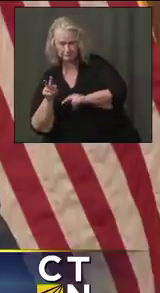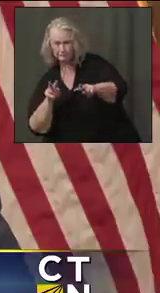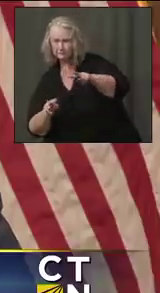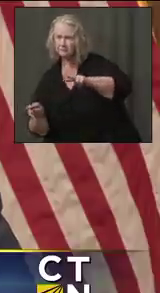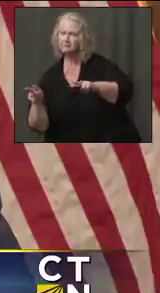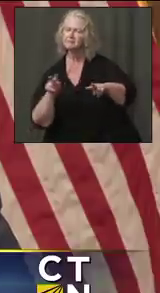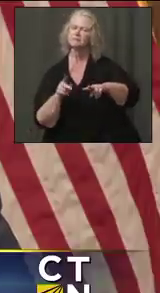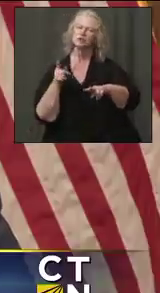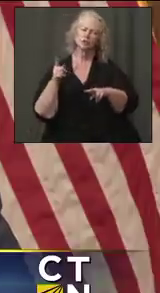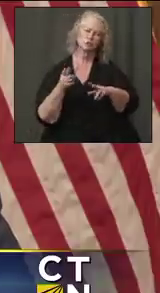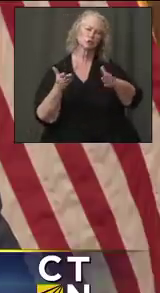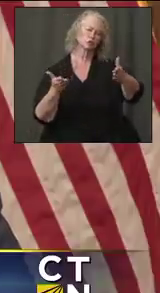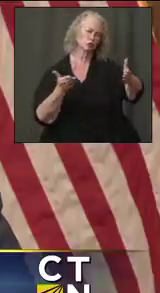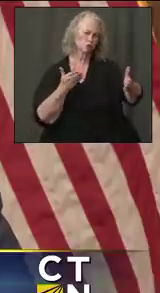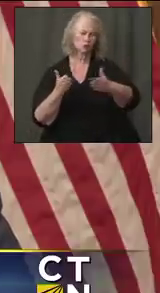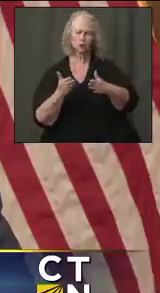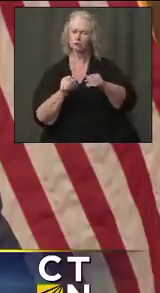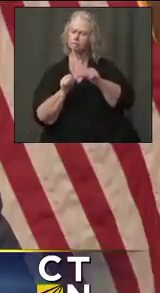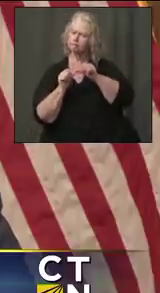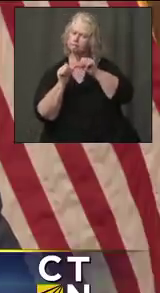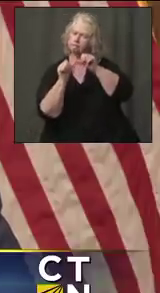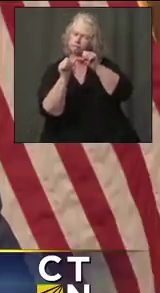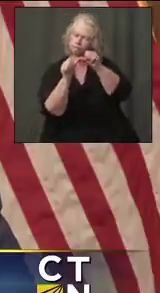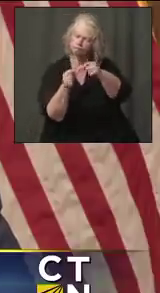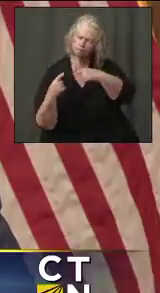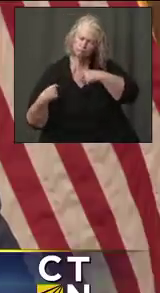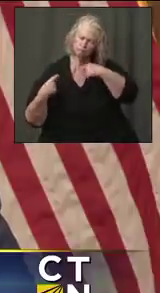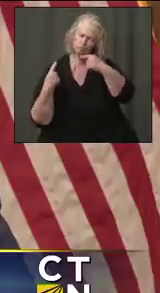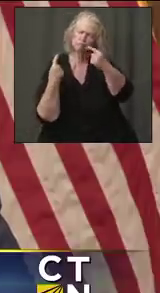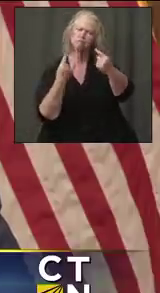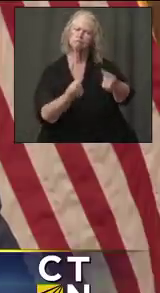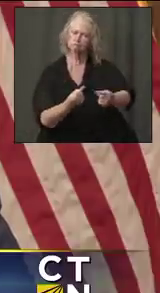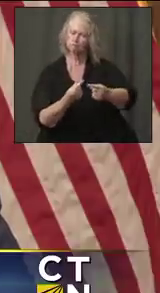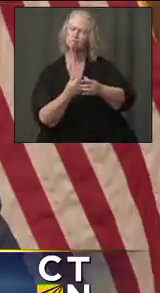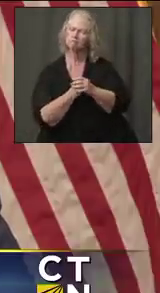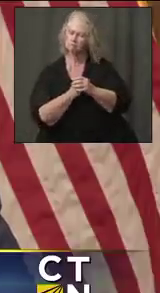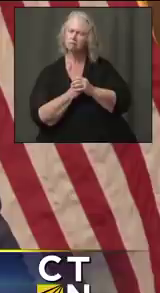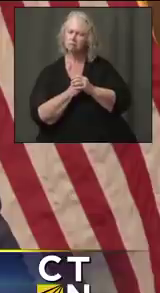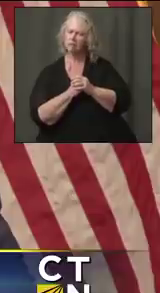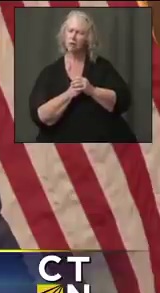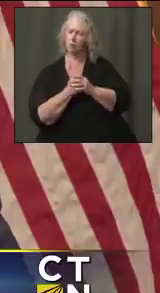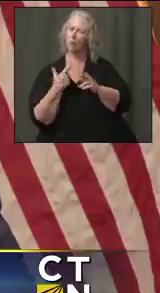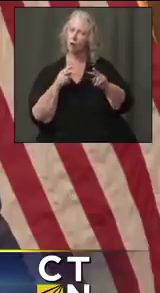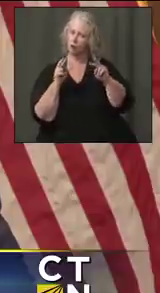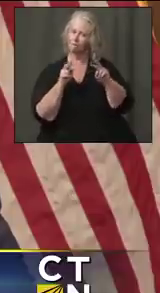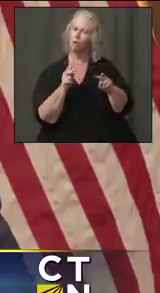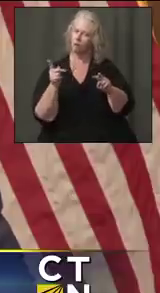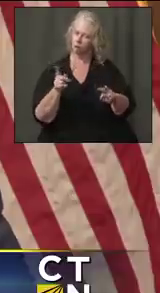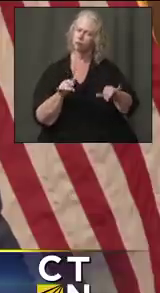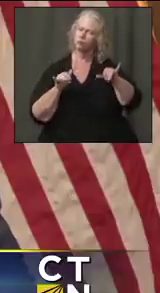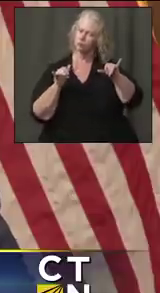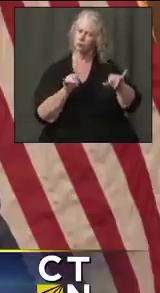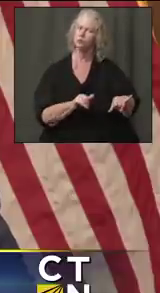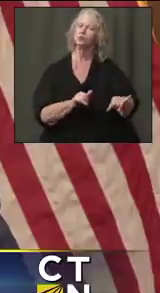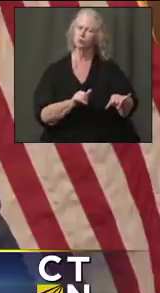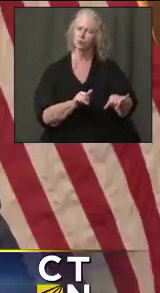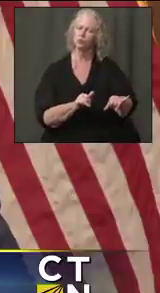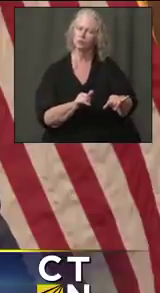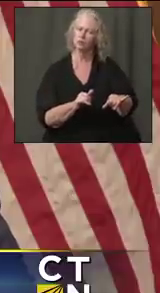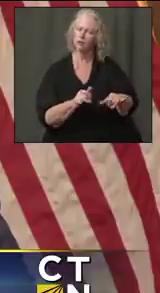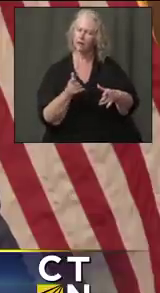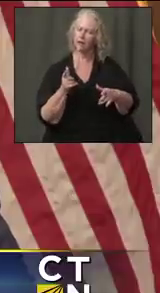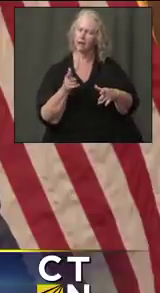someone who has served as a long-standing public servant in the state of Connecticut. And so we look forward to continually having Barbara Cass as a member